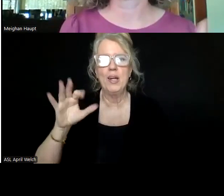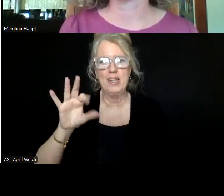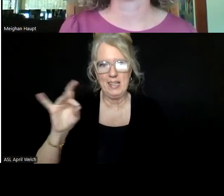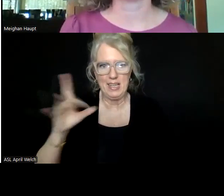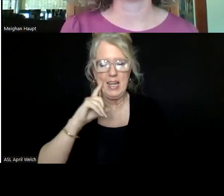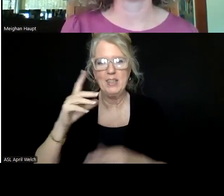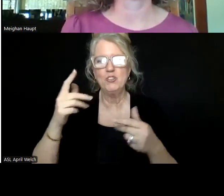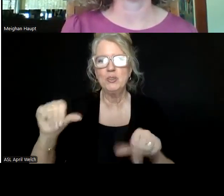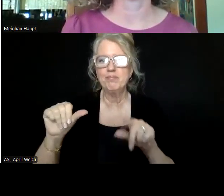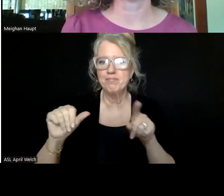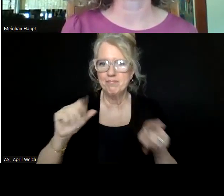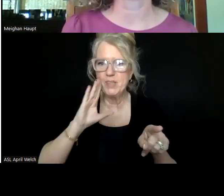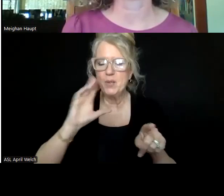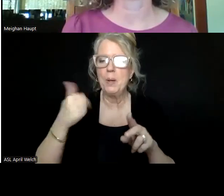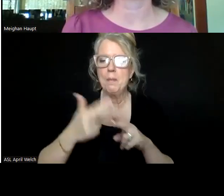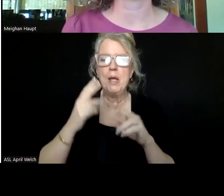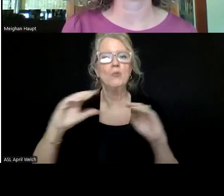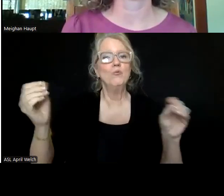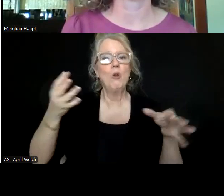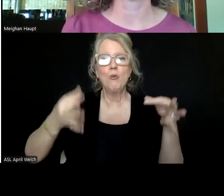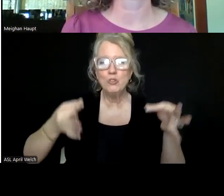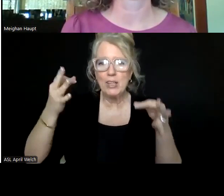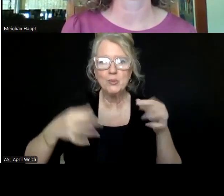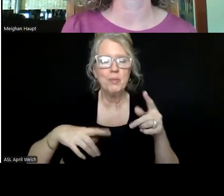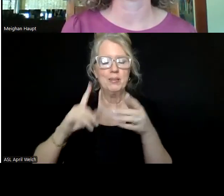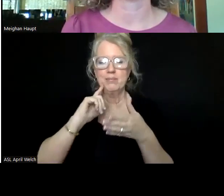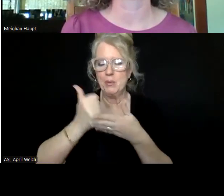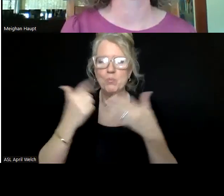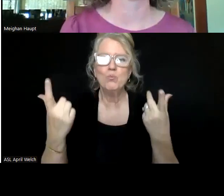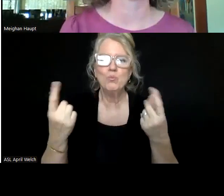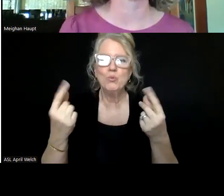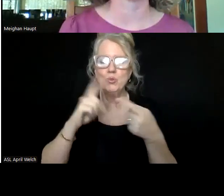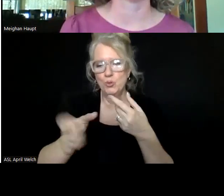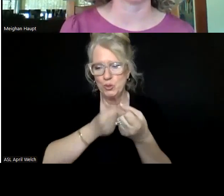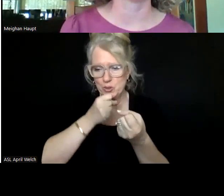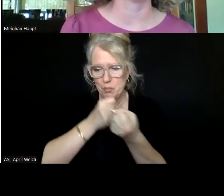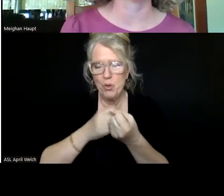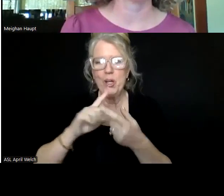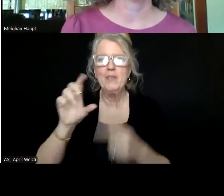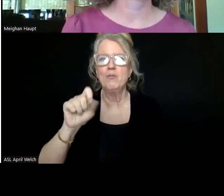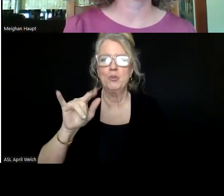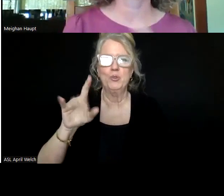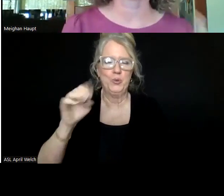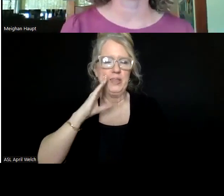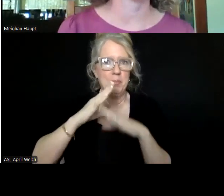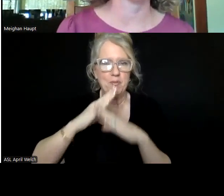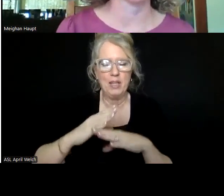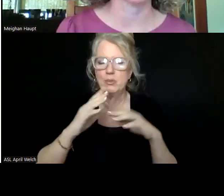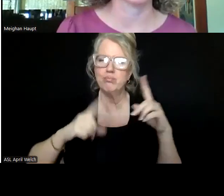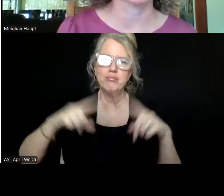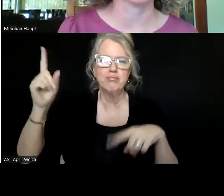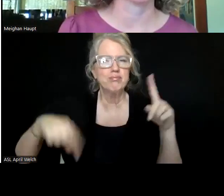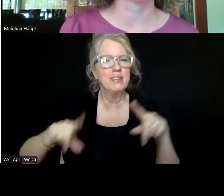put this out, and it's about no judgment, just help, what you can do to support Suicide Prevention Month efforts. And so there's all kinds